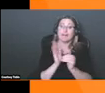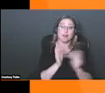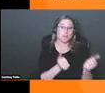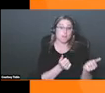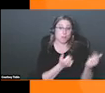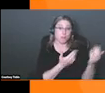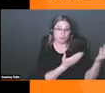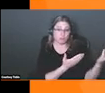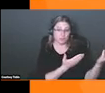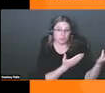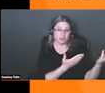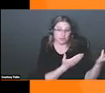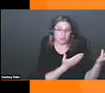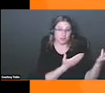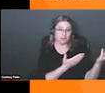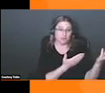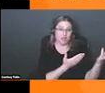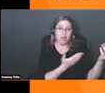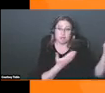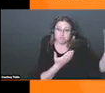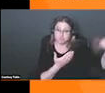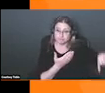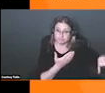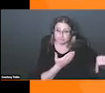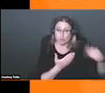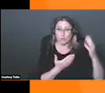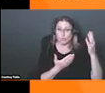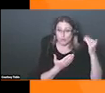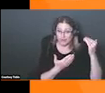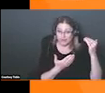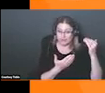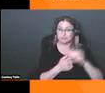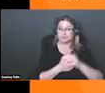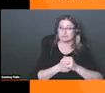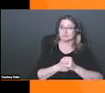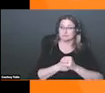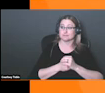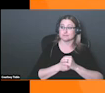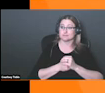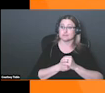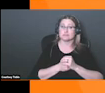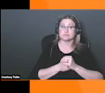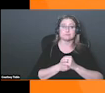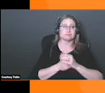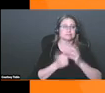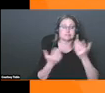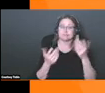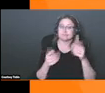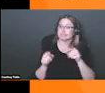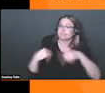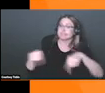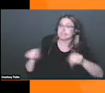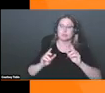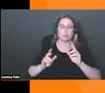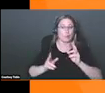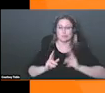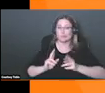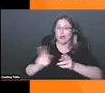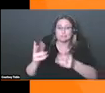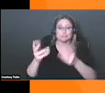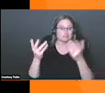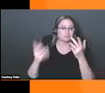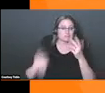and applications get turned away because people are rushed, they miss words,